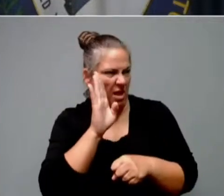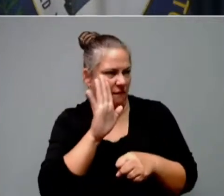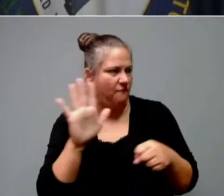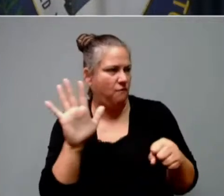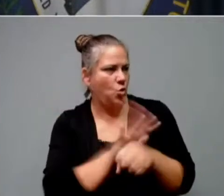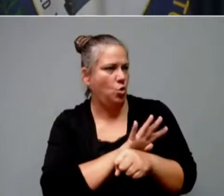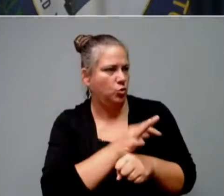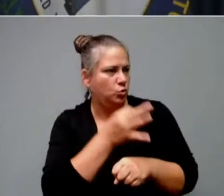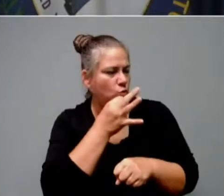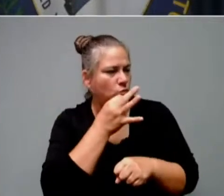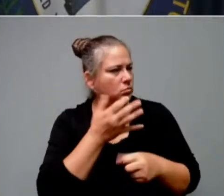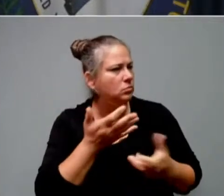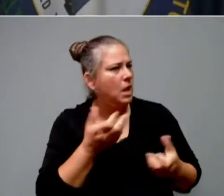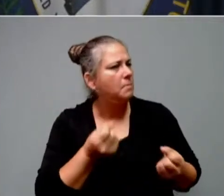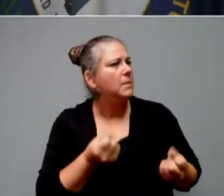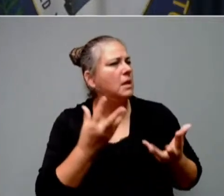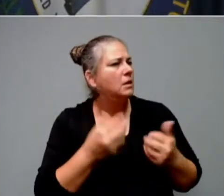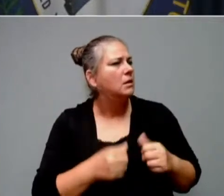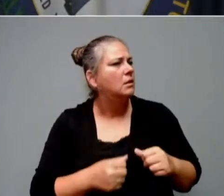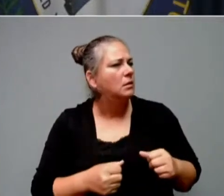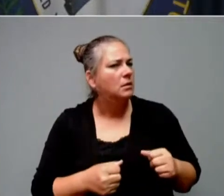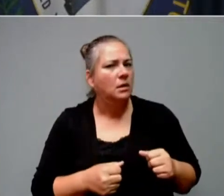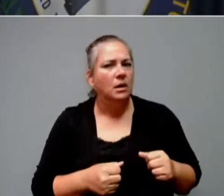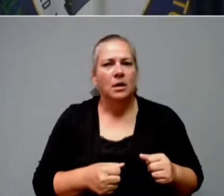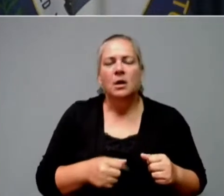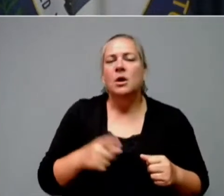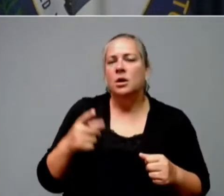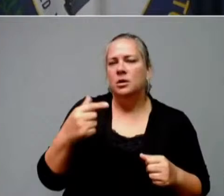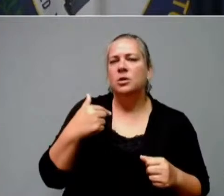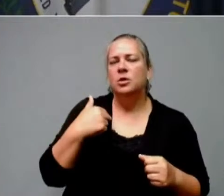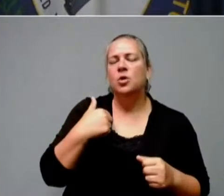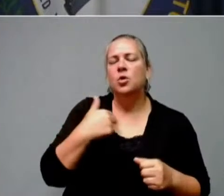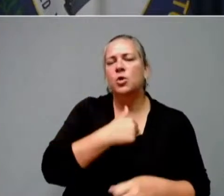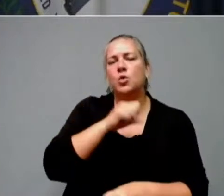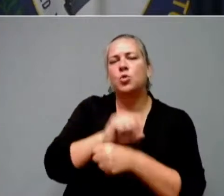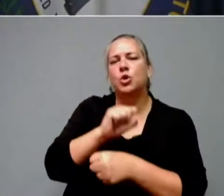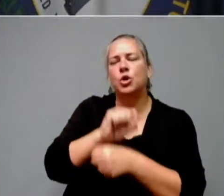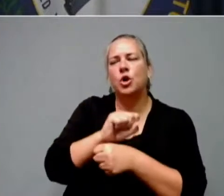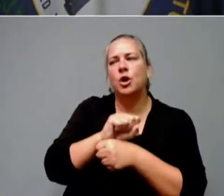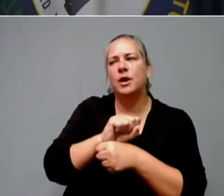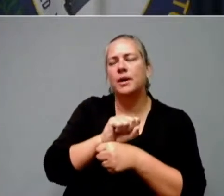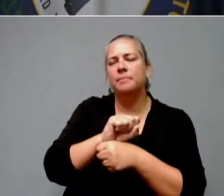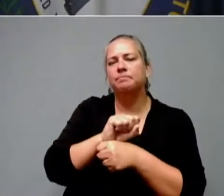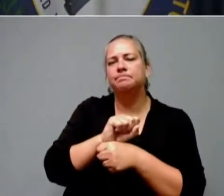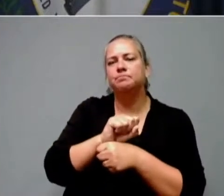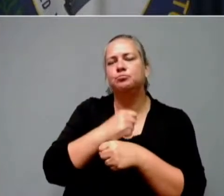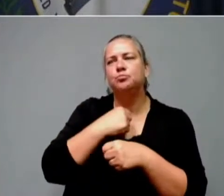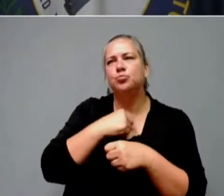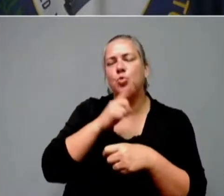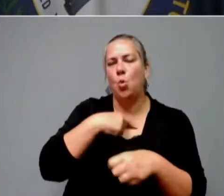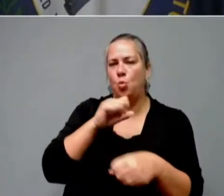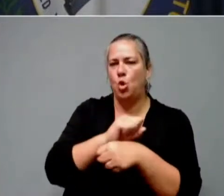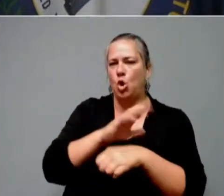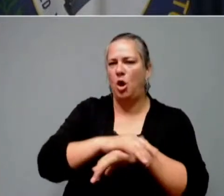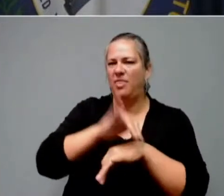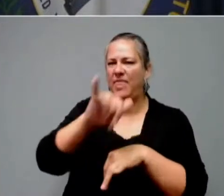continues? So we're working again on getting a solid metric. Some other states have metrics out there. We don't know